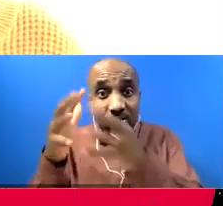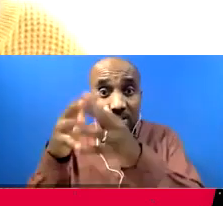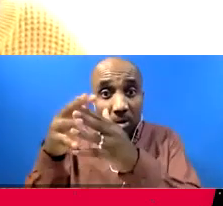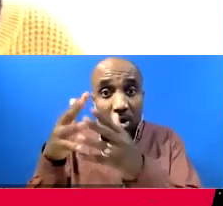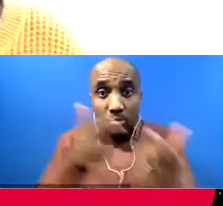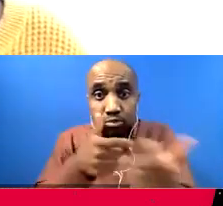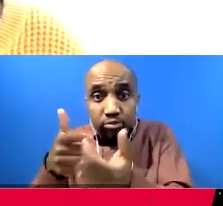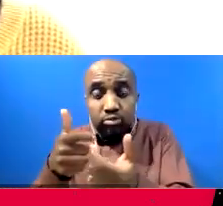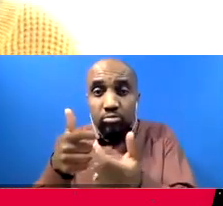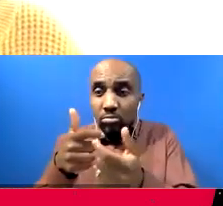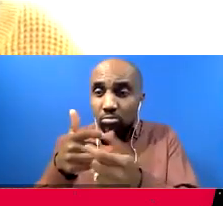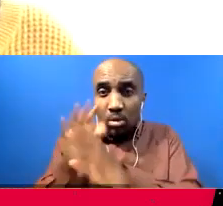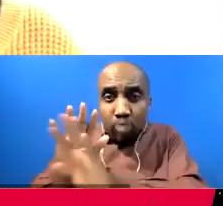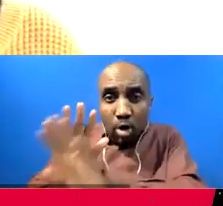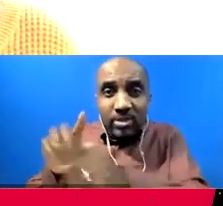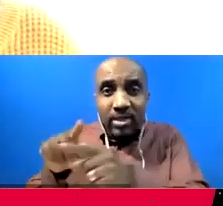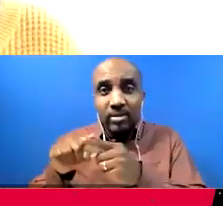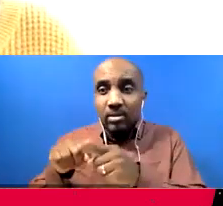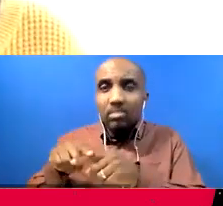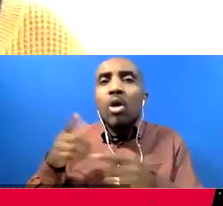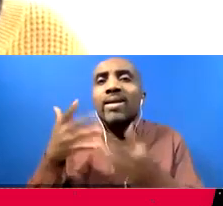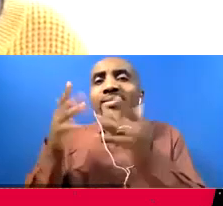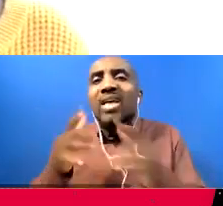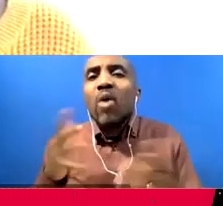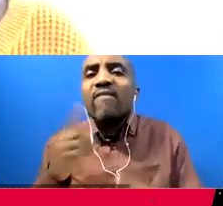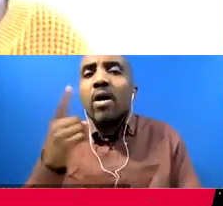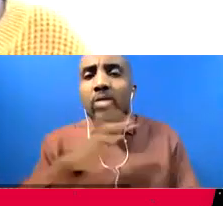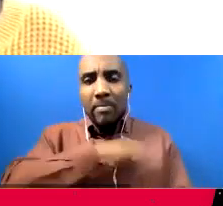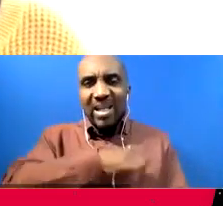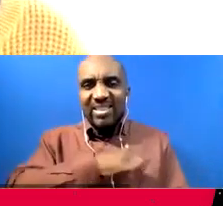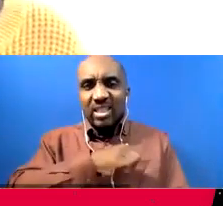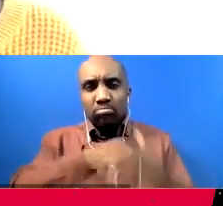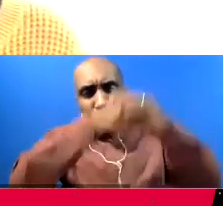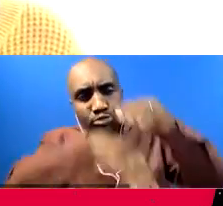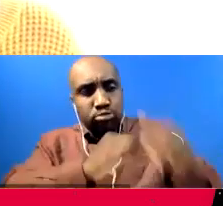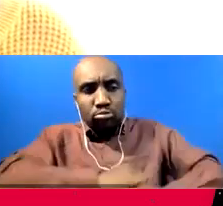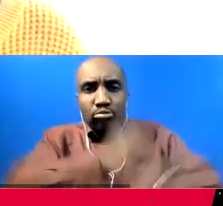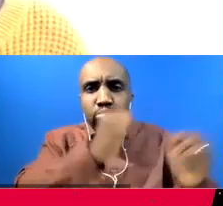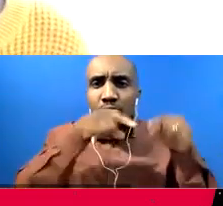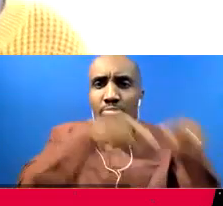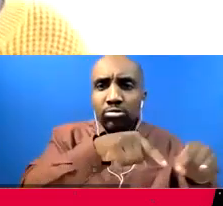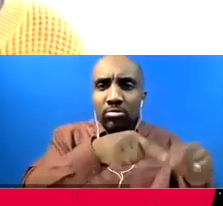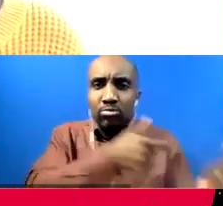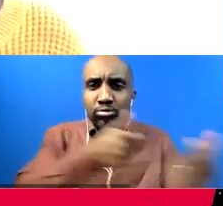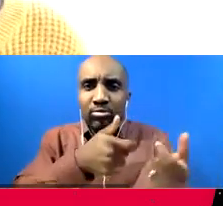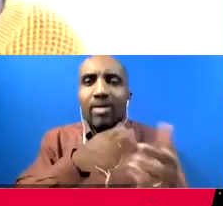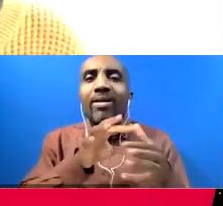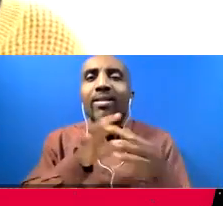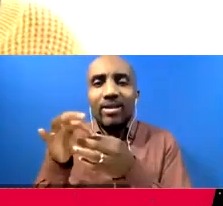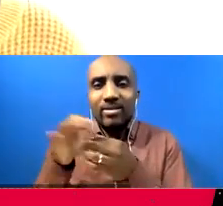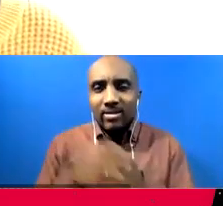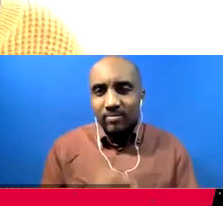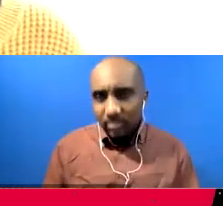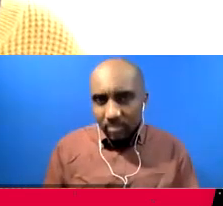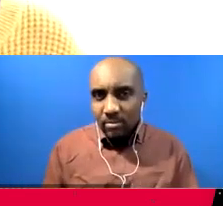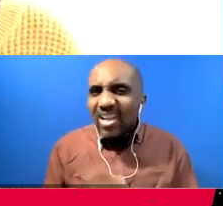during protests and demonstrations are often first tested on Palestinians. So these issues are very closely linked. And, you know, these are just a